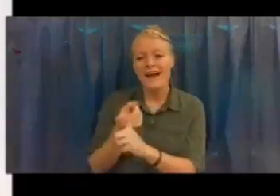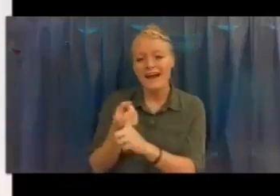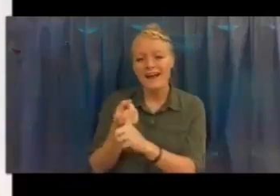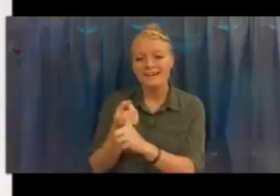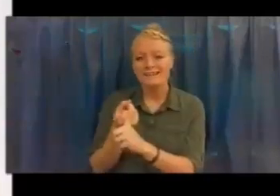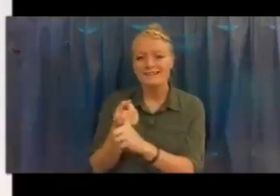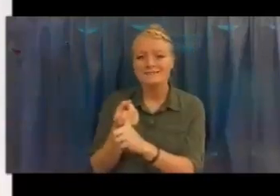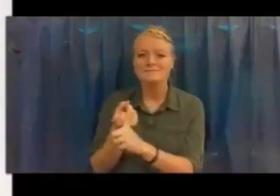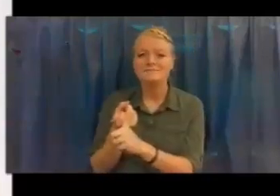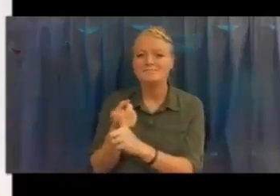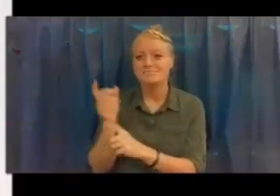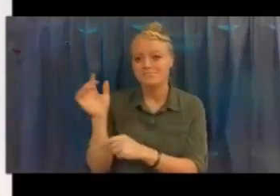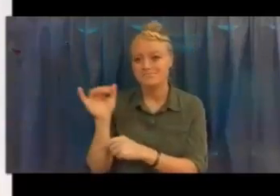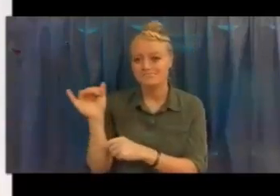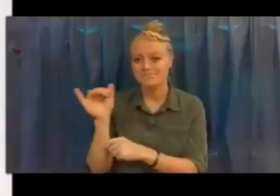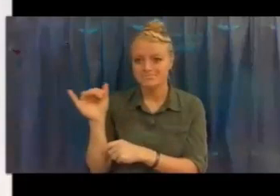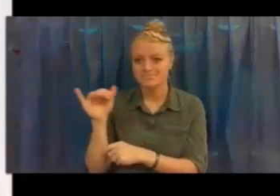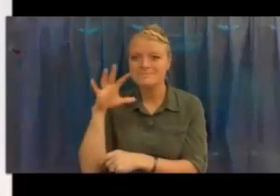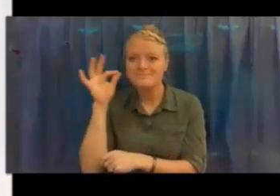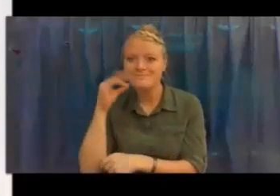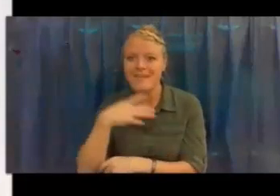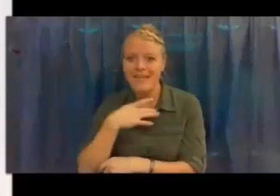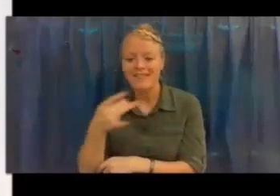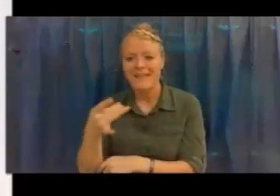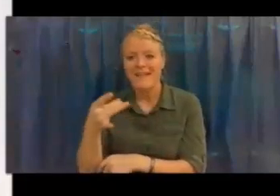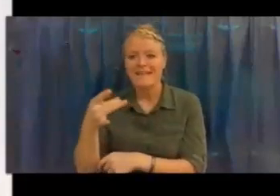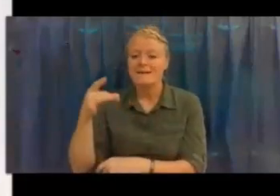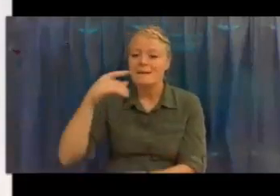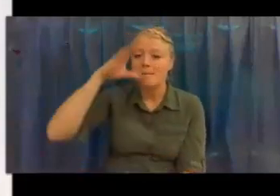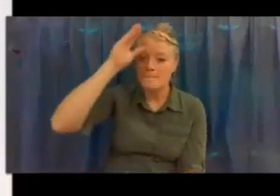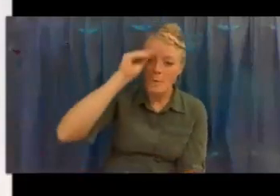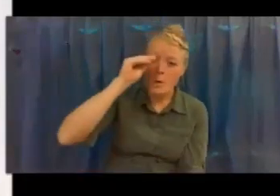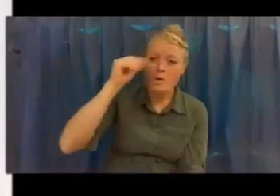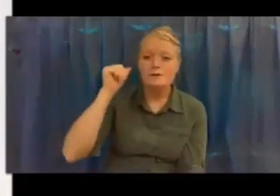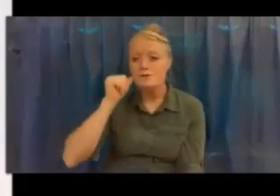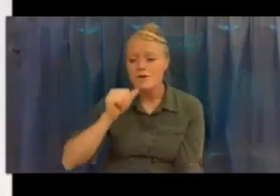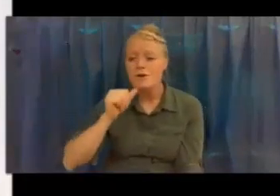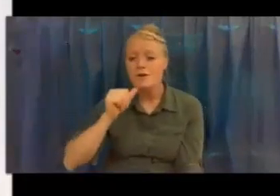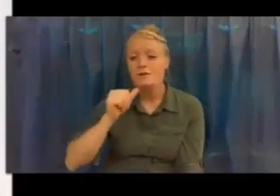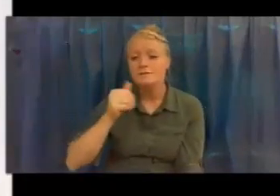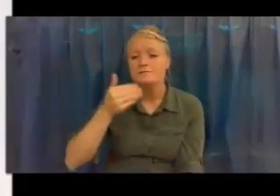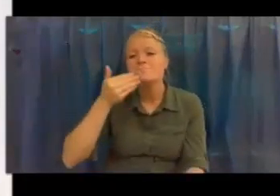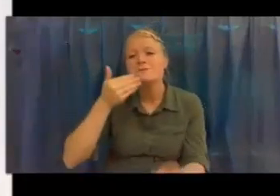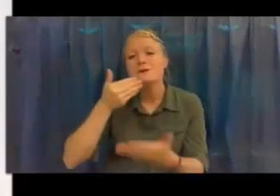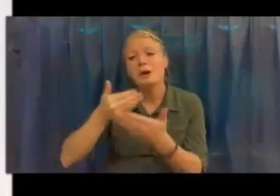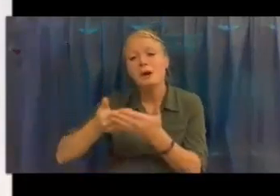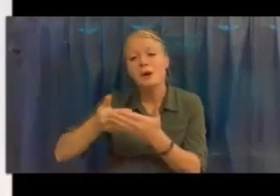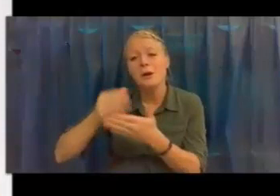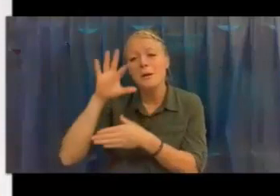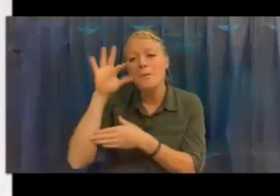Dogs and the cats are friends. Just like cats like boys and